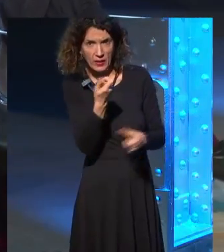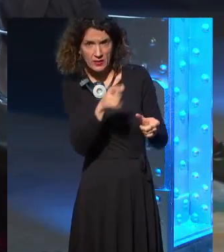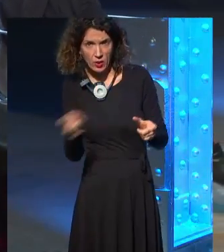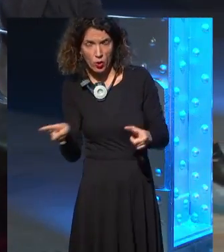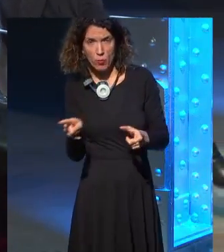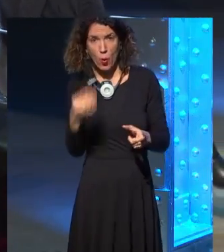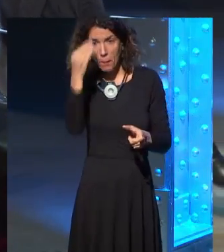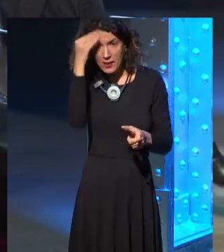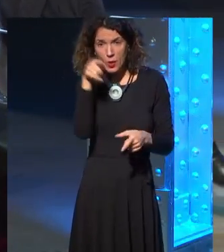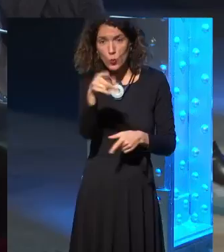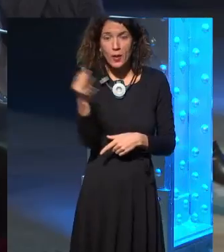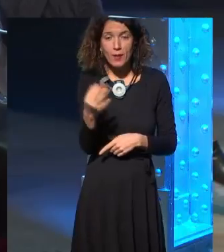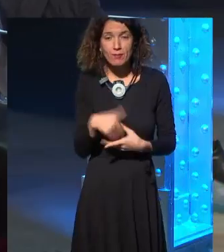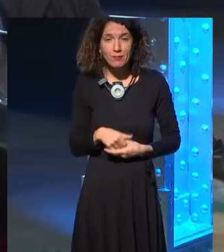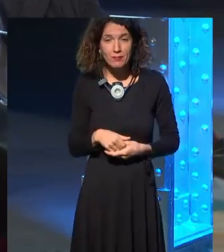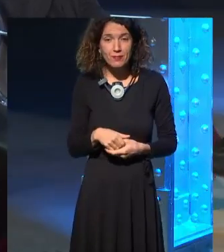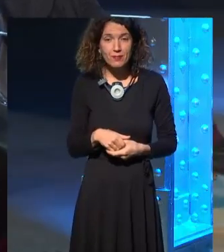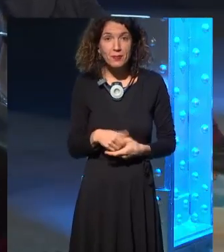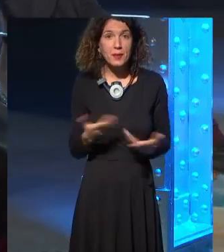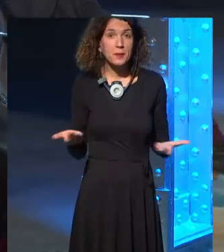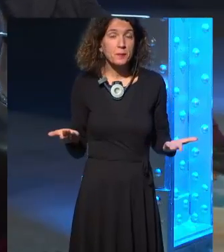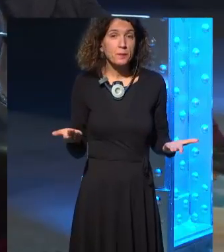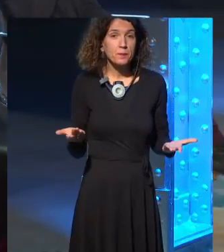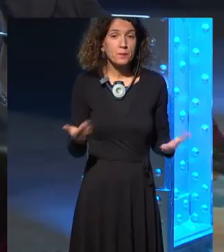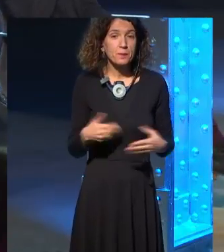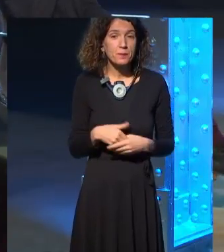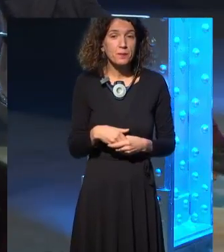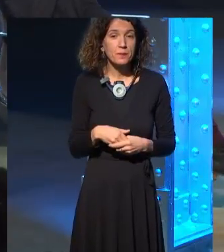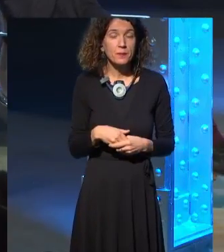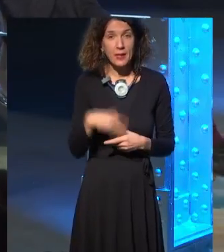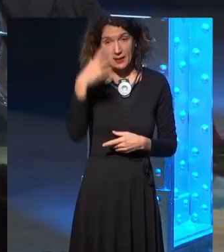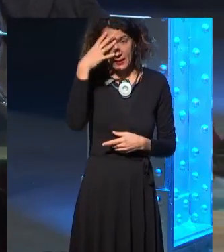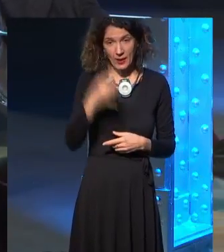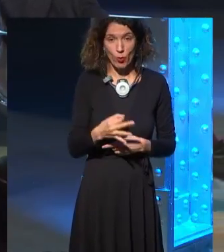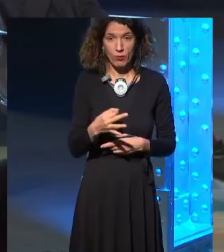about it? Me? Yeah. Well, I think